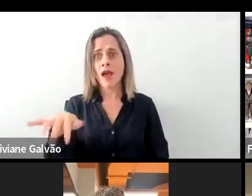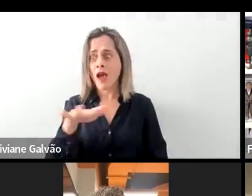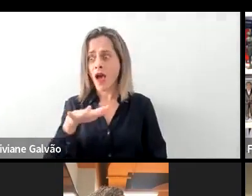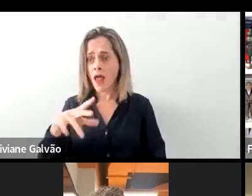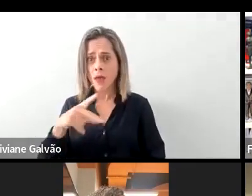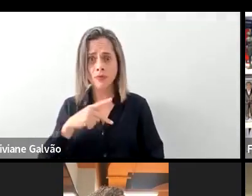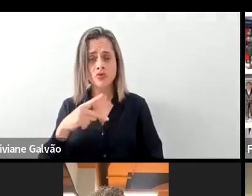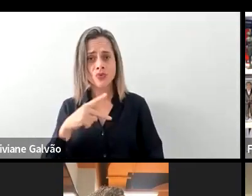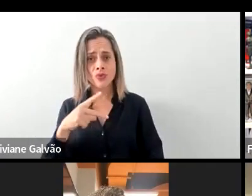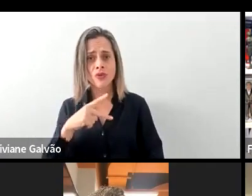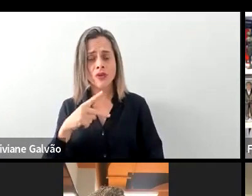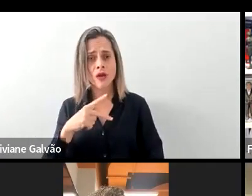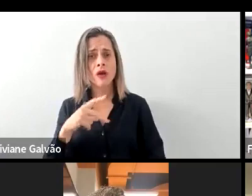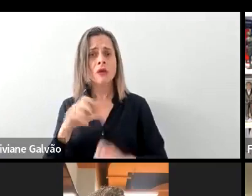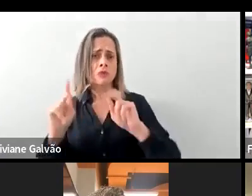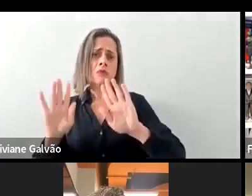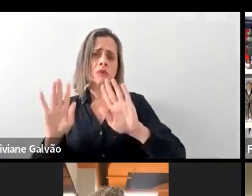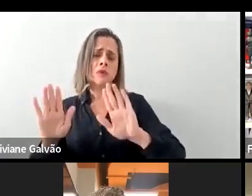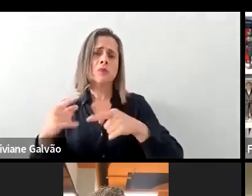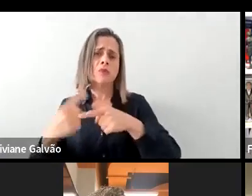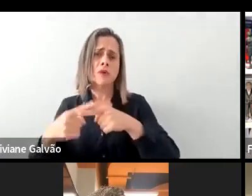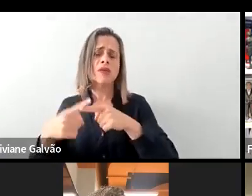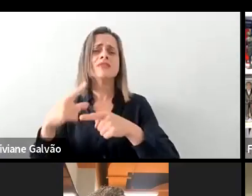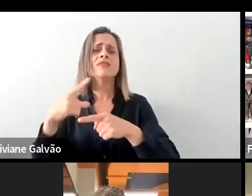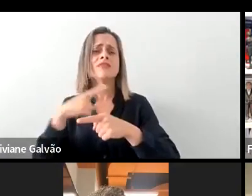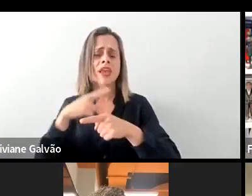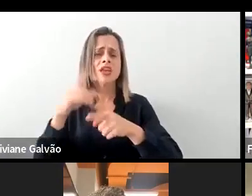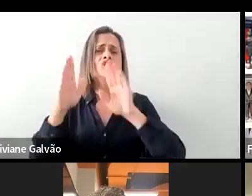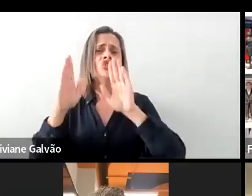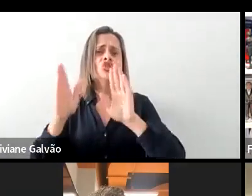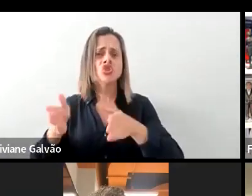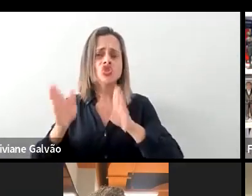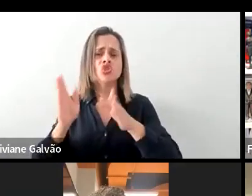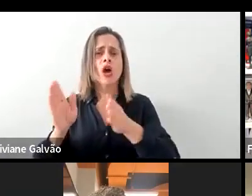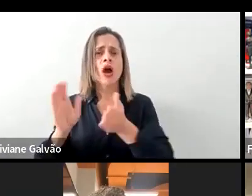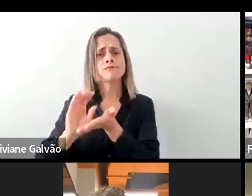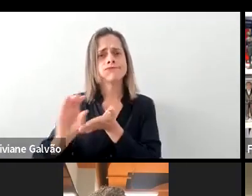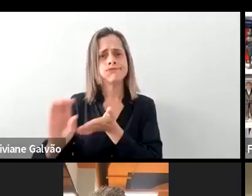public sector? How would it would be applied?